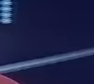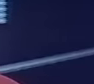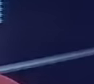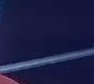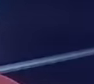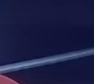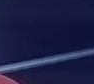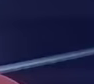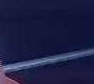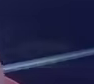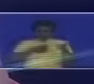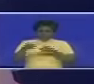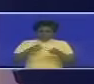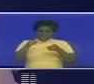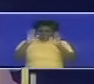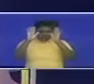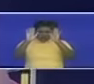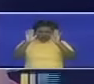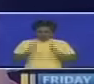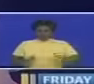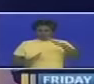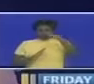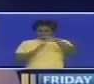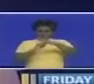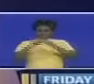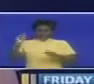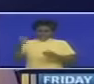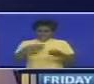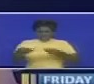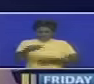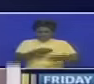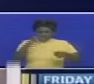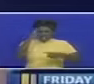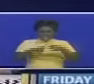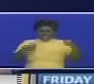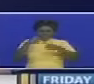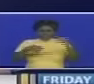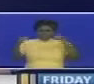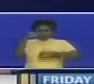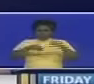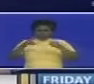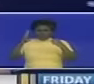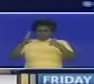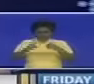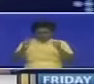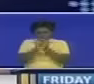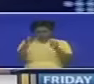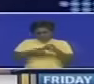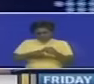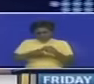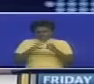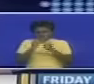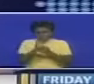business. Now, tourism has been a key pillar of the Kenyan economy for years, contributing 12% to the gross domestic